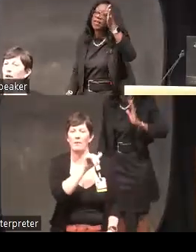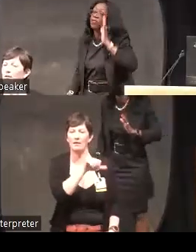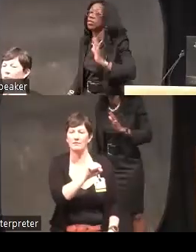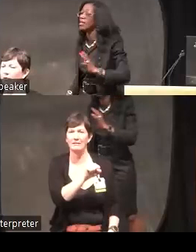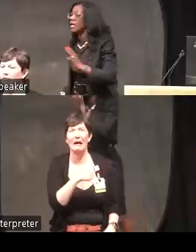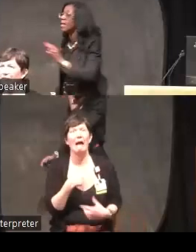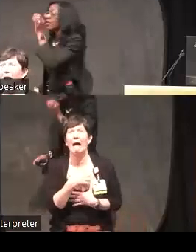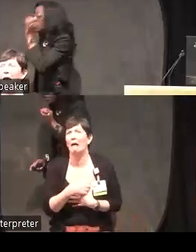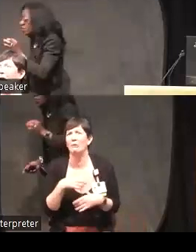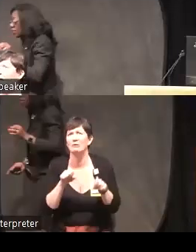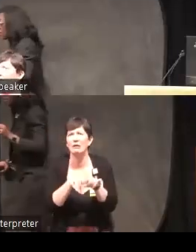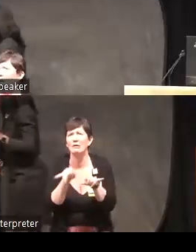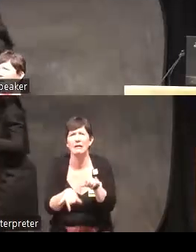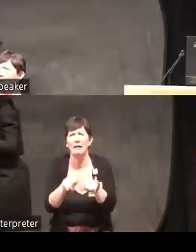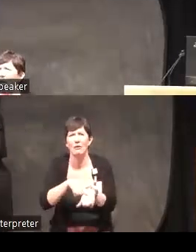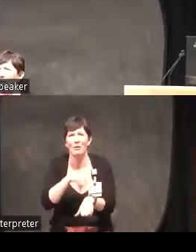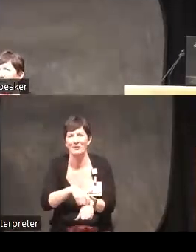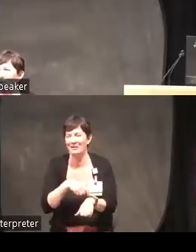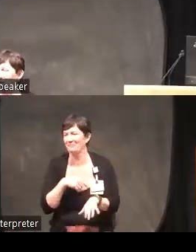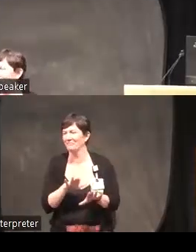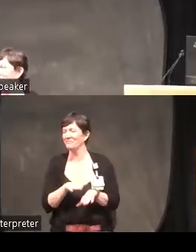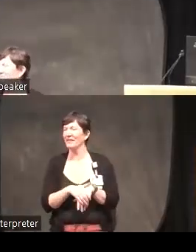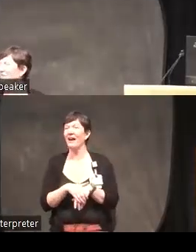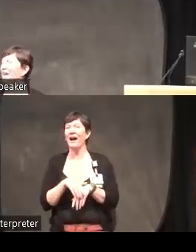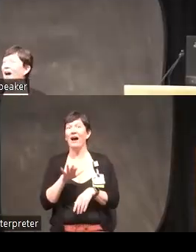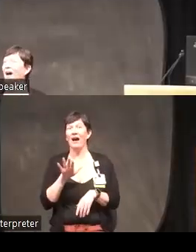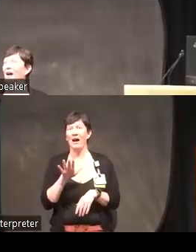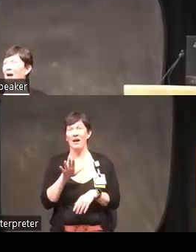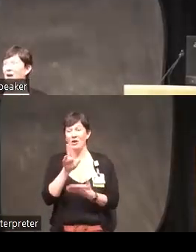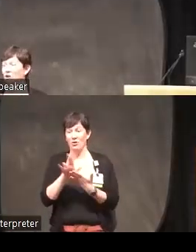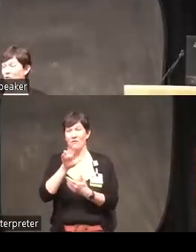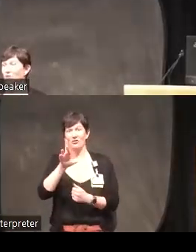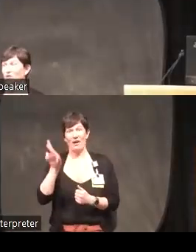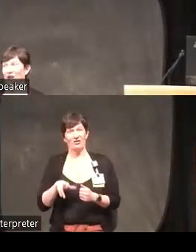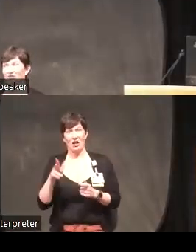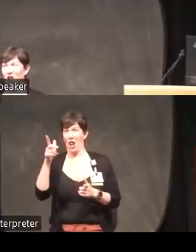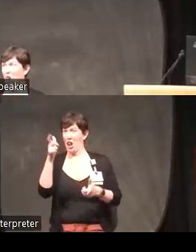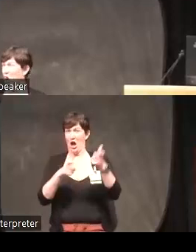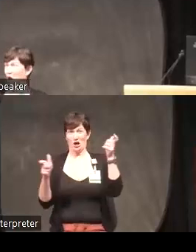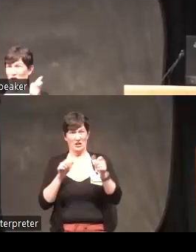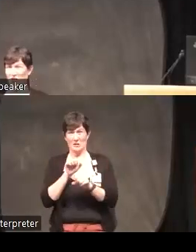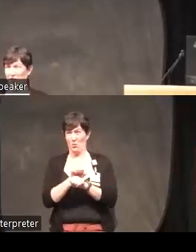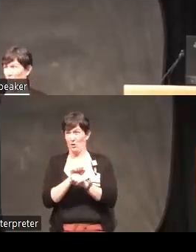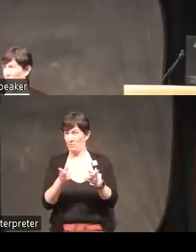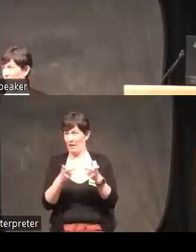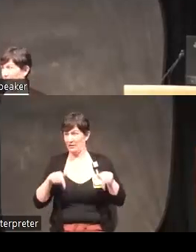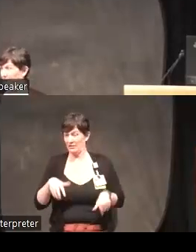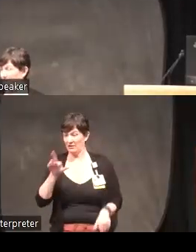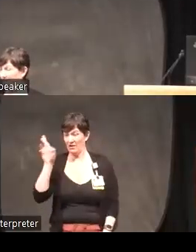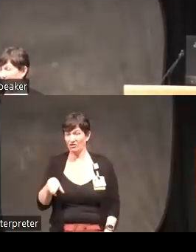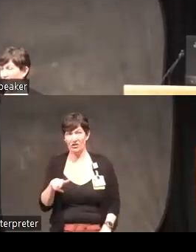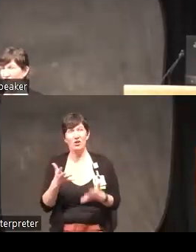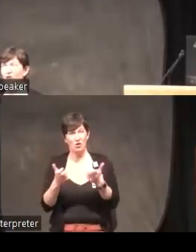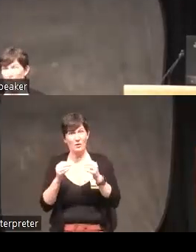stay here for a long time. University of Rochester, we had a conversation about this. University of Rochester is probably the largest employer in Rochester. You want to do something about